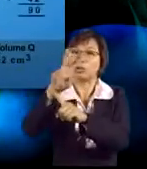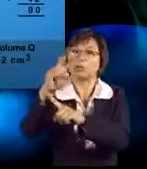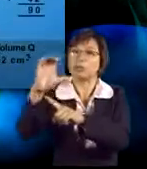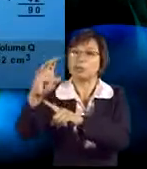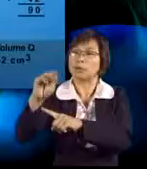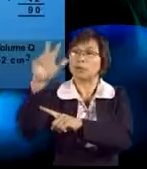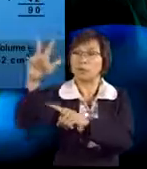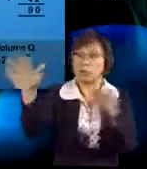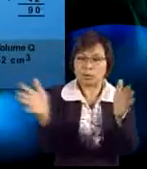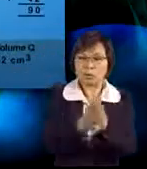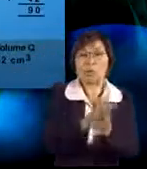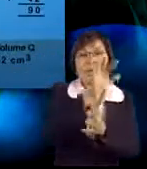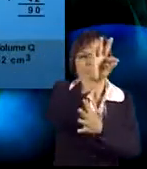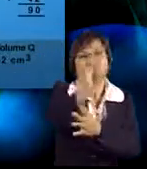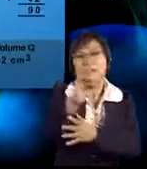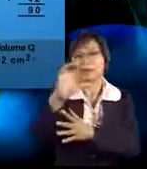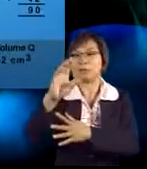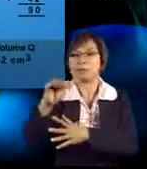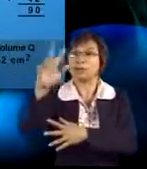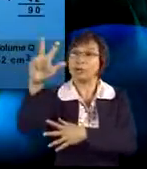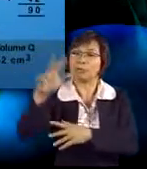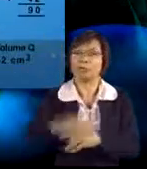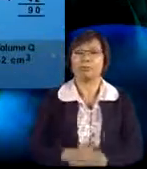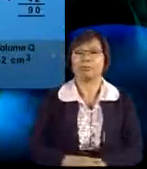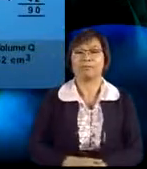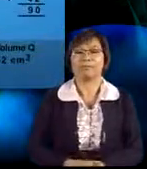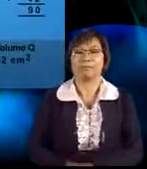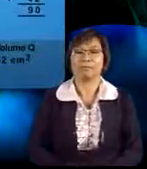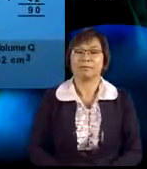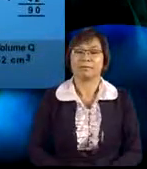cube equals to 90 centimeter cube.